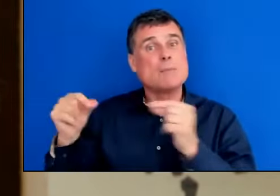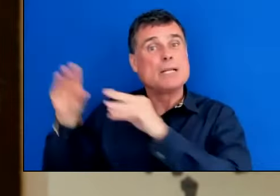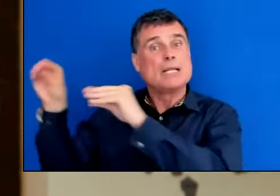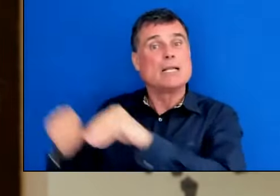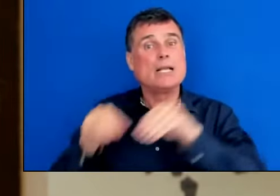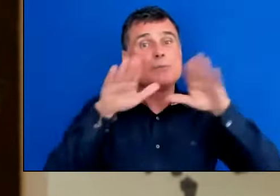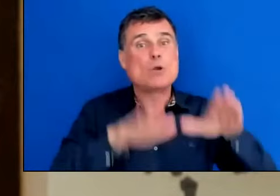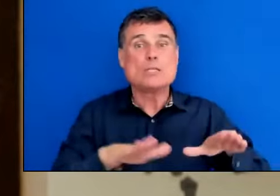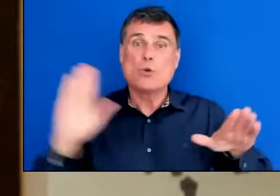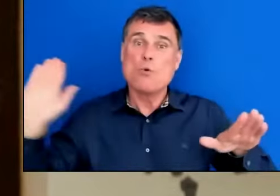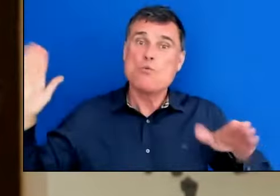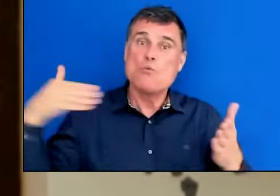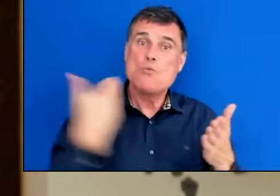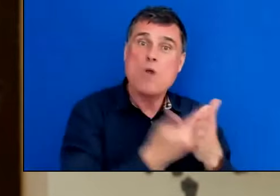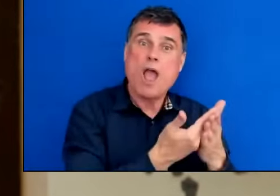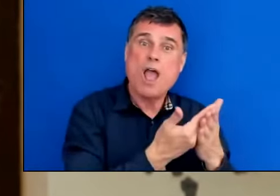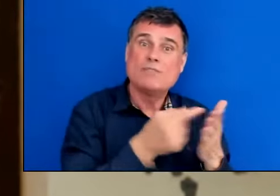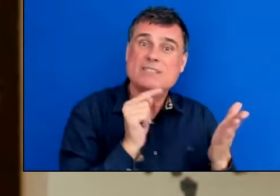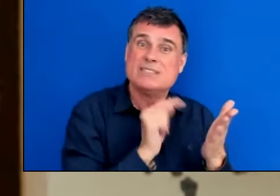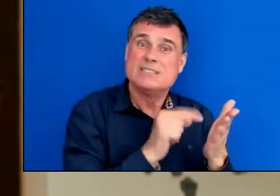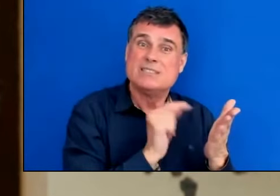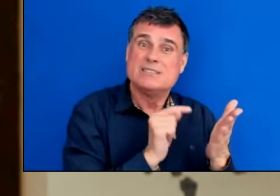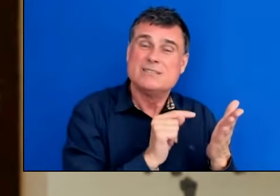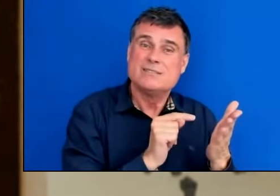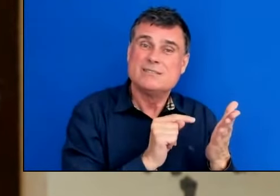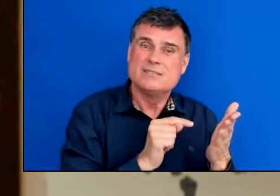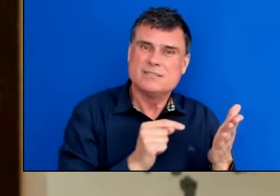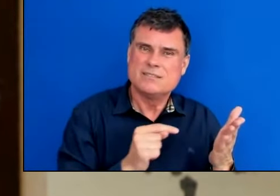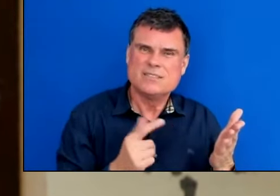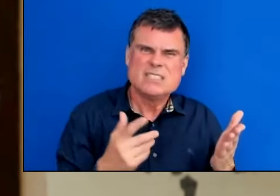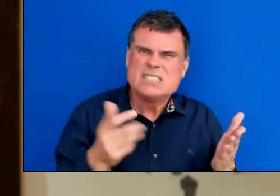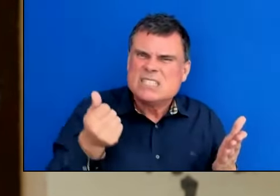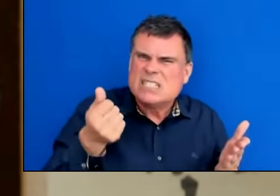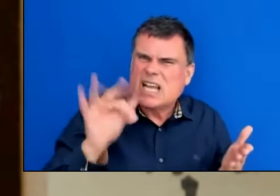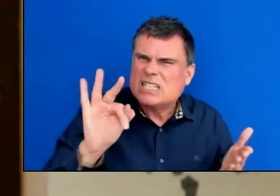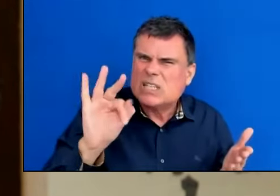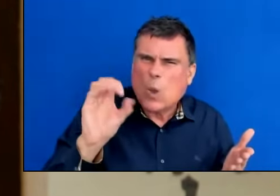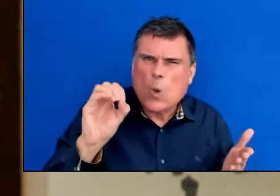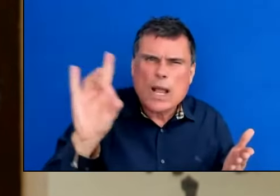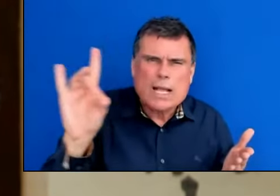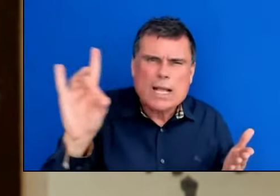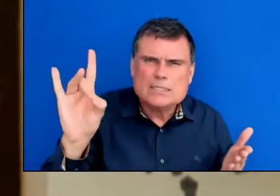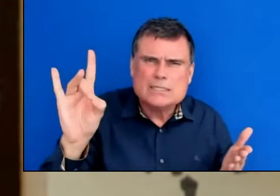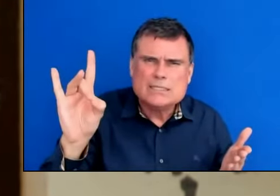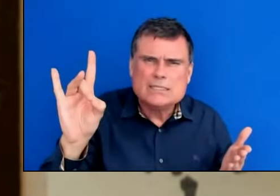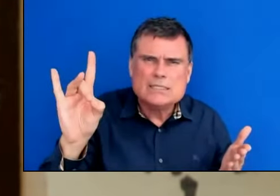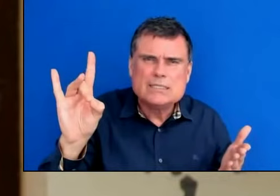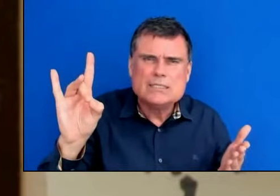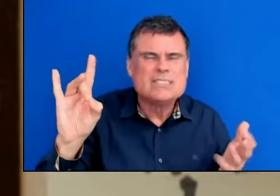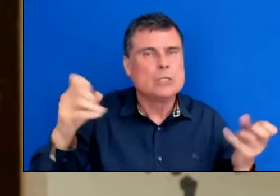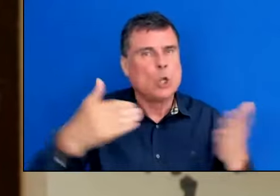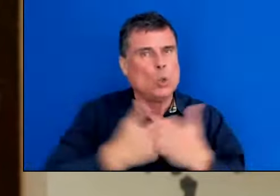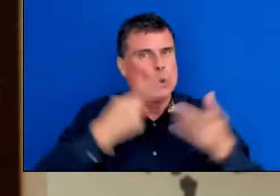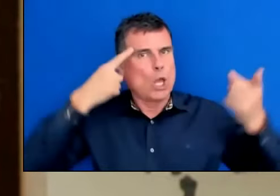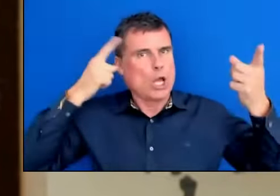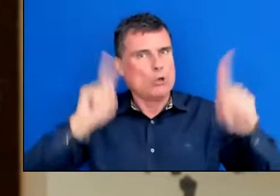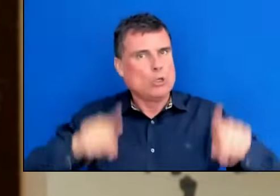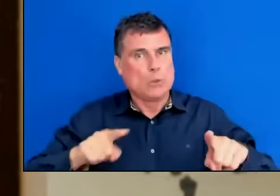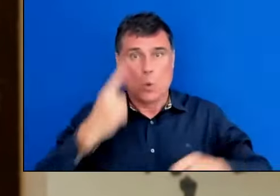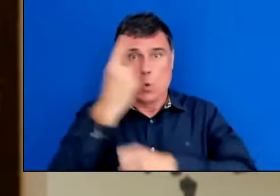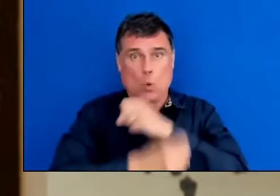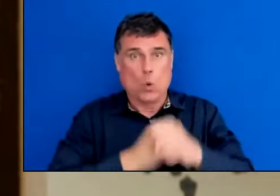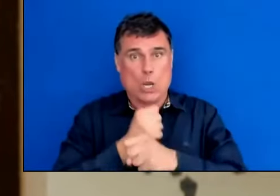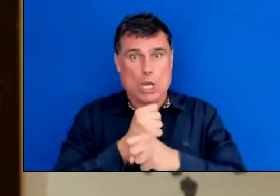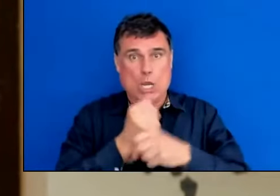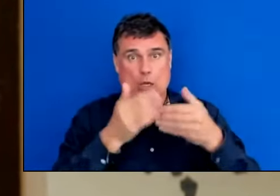the Hayashi-Lemieux Agreement was signed in 1908, a year after the